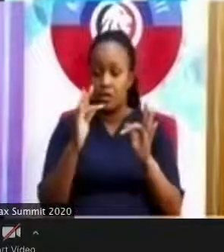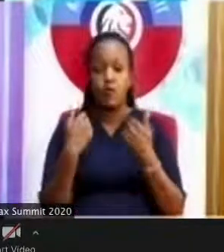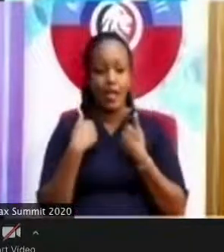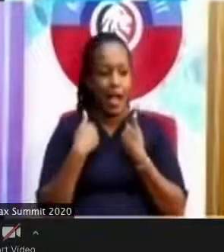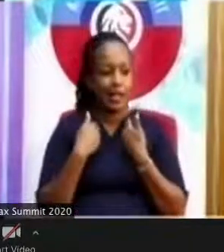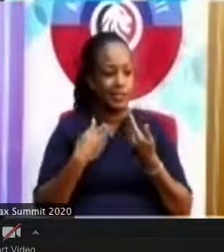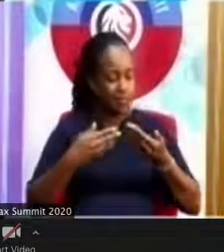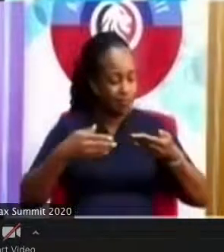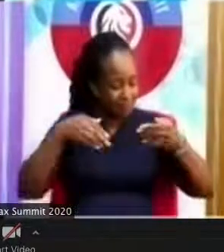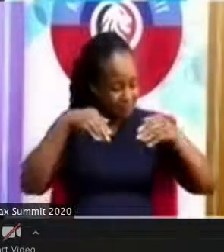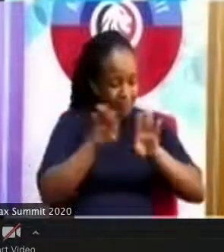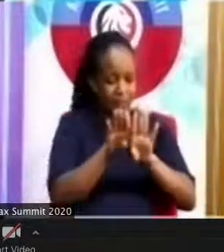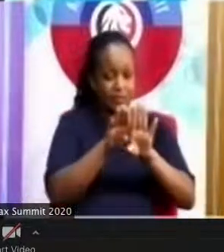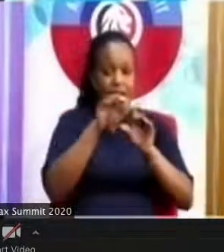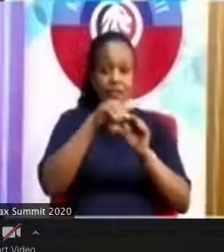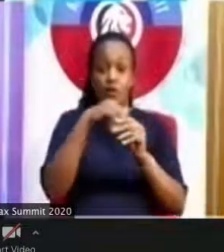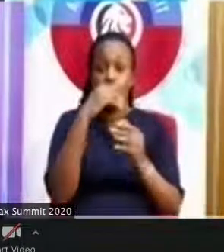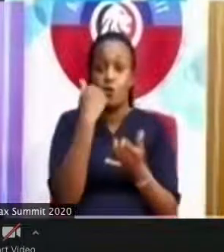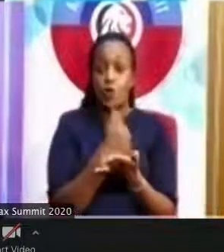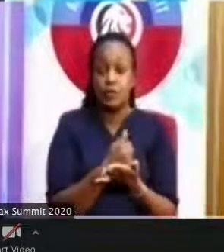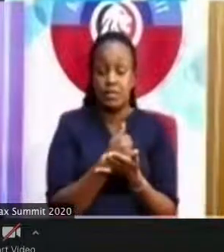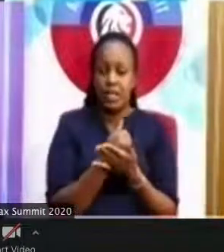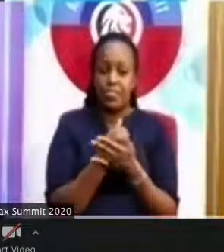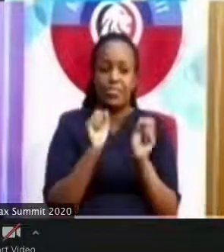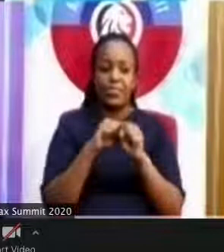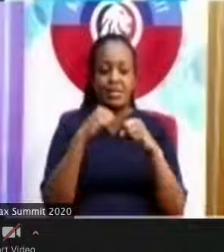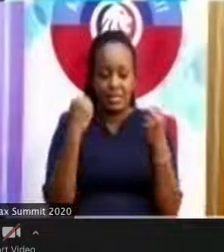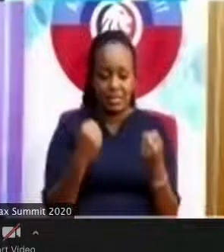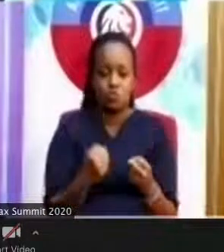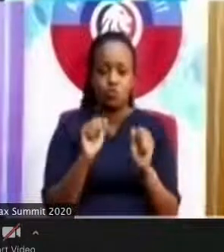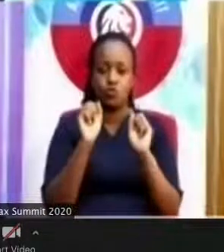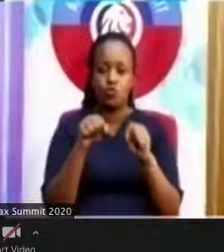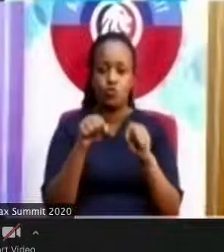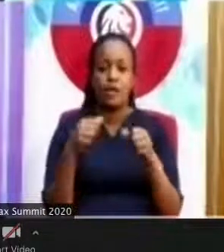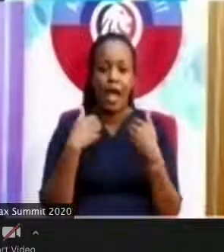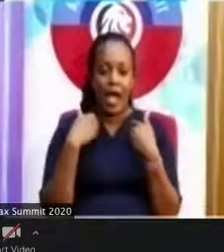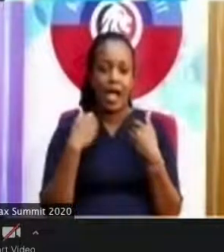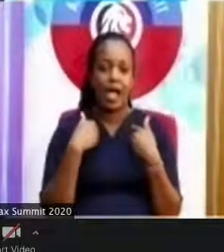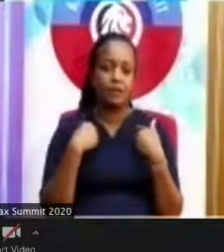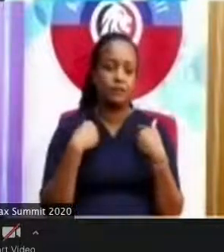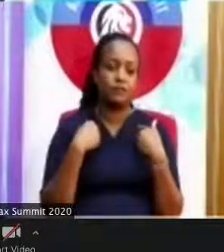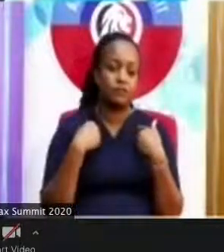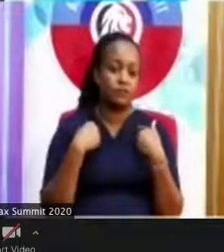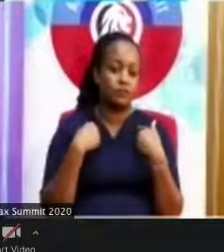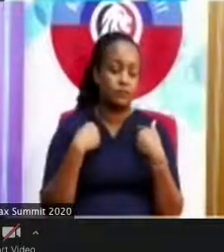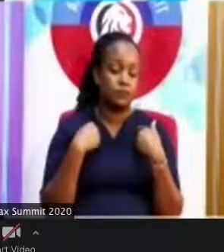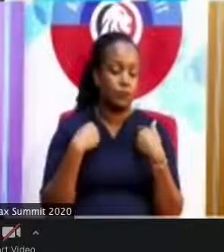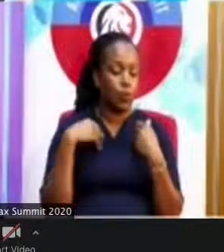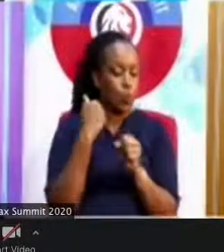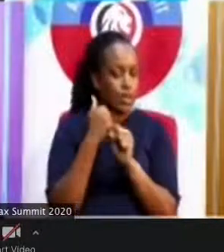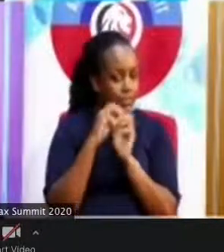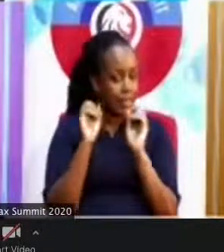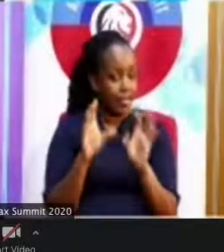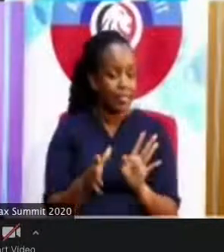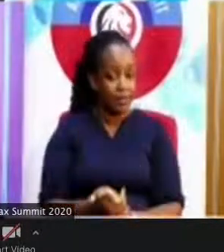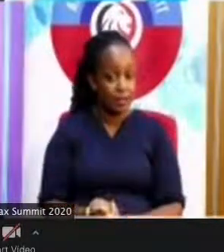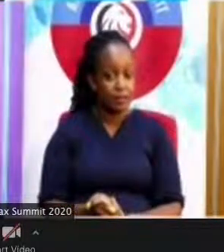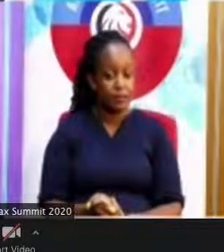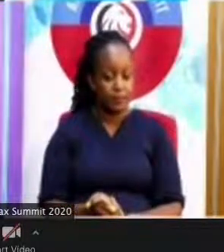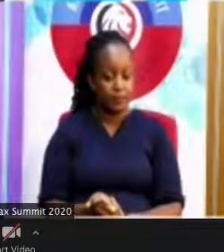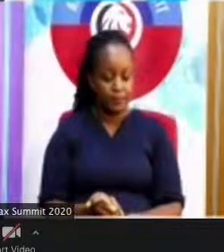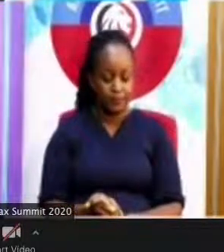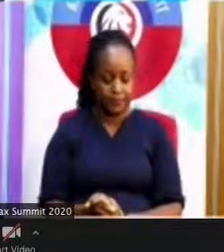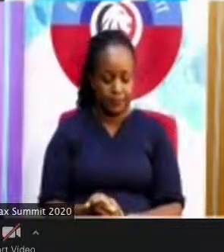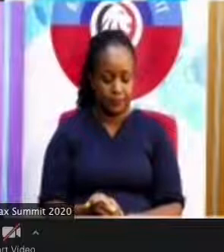office, the system would have powered down at one time or the other, more so that